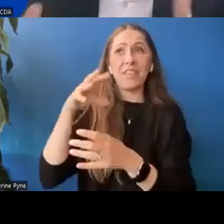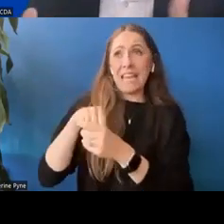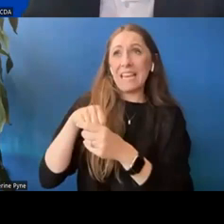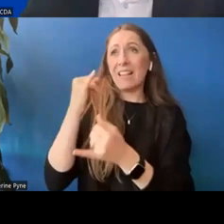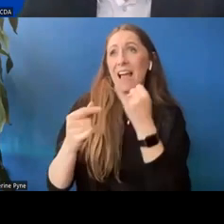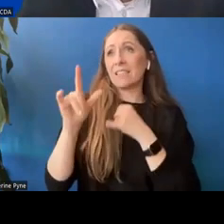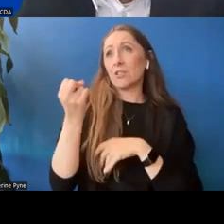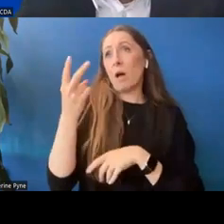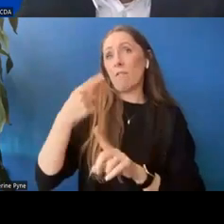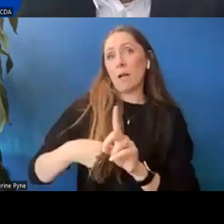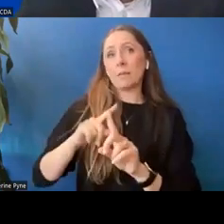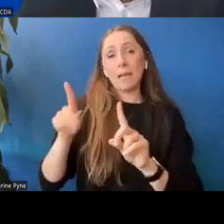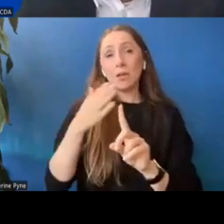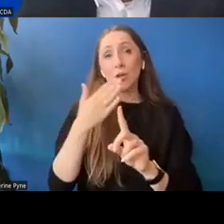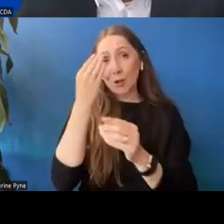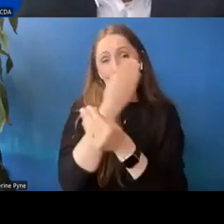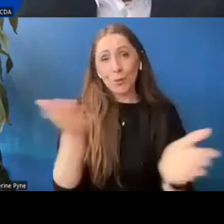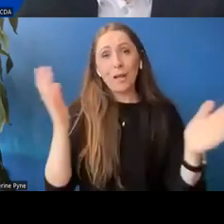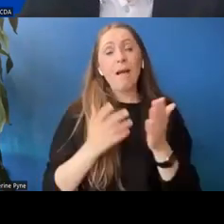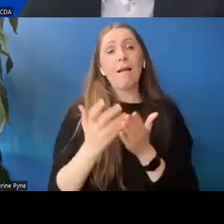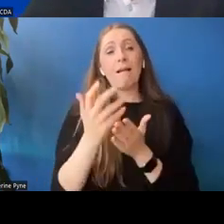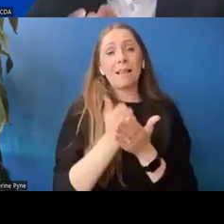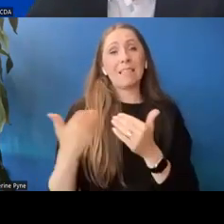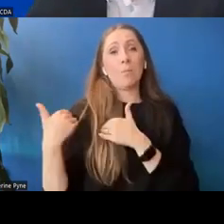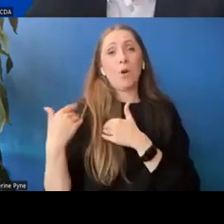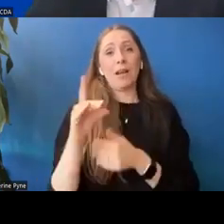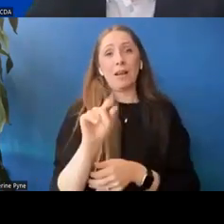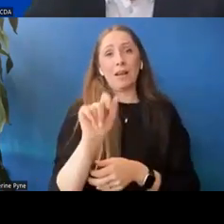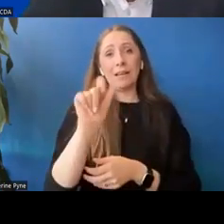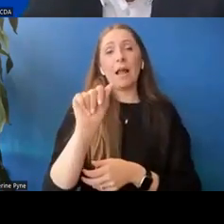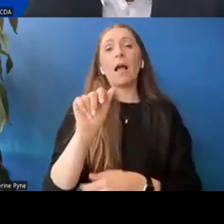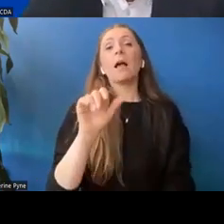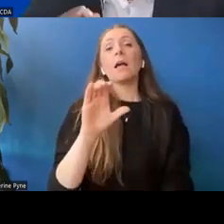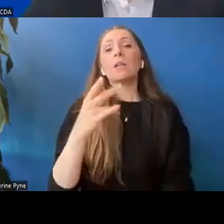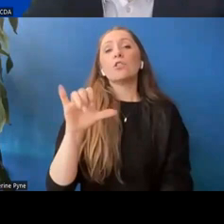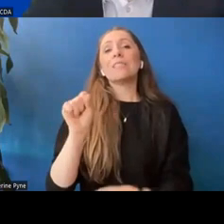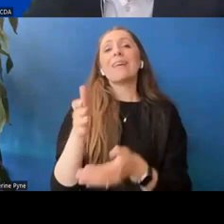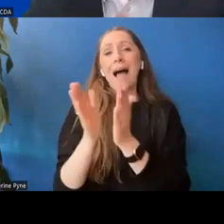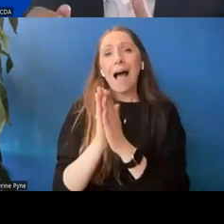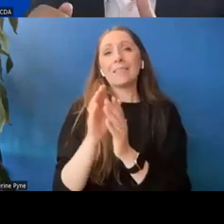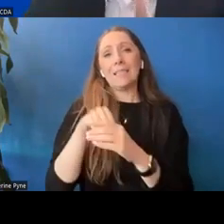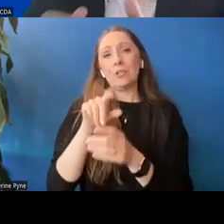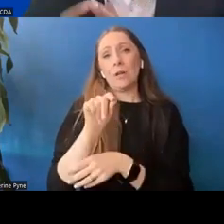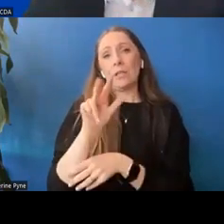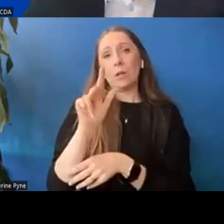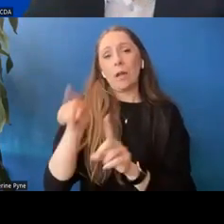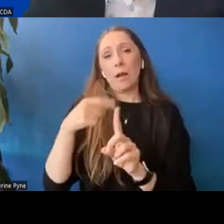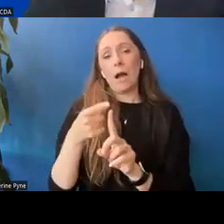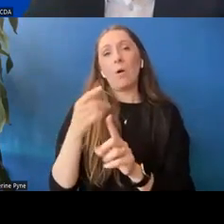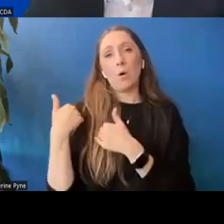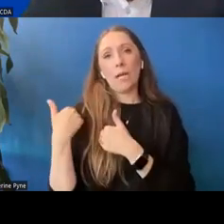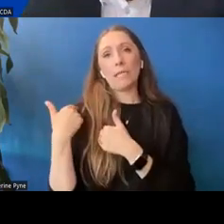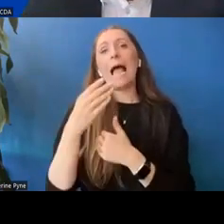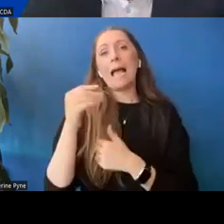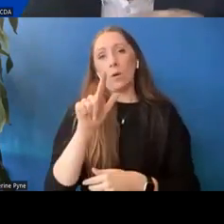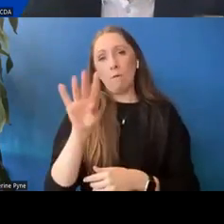However, the good news is in terms of collecting burdens data, CHIS 2023 did ask about burdens. In 2024 we'll ask about burdens, and those